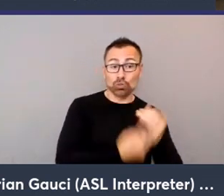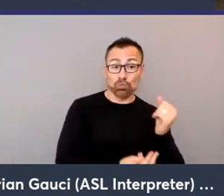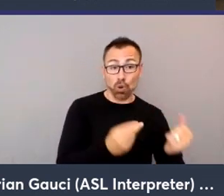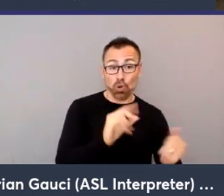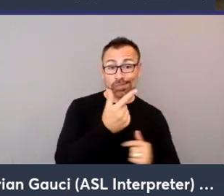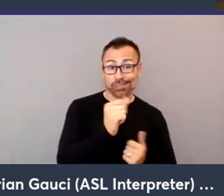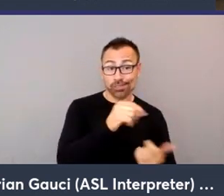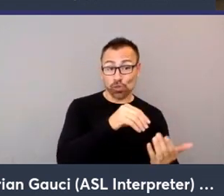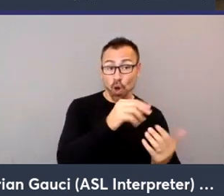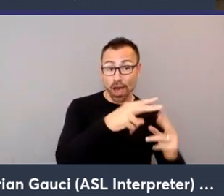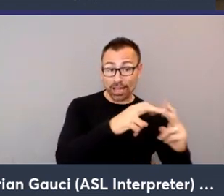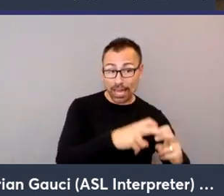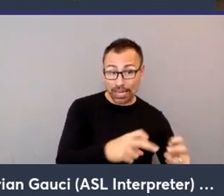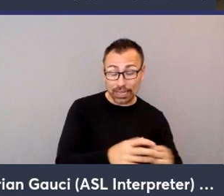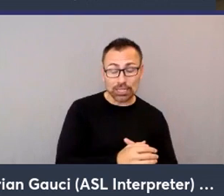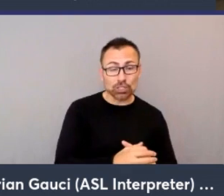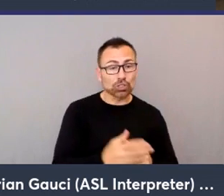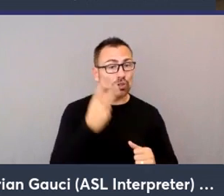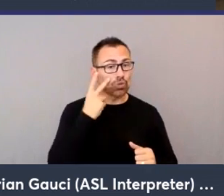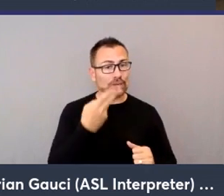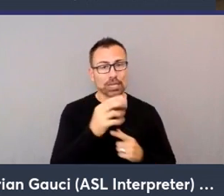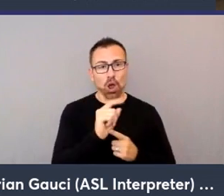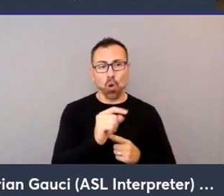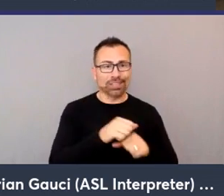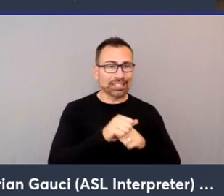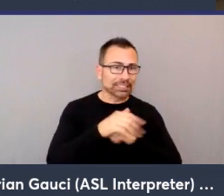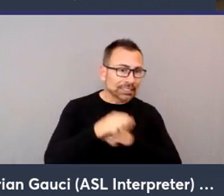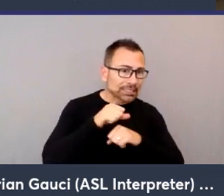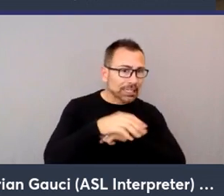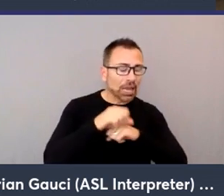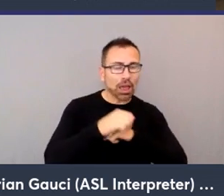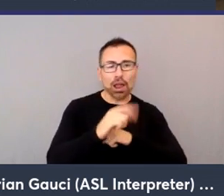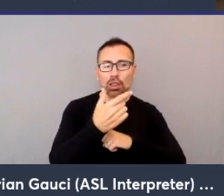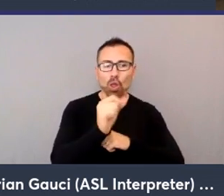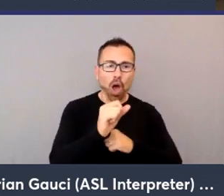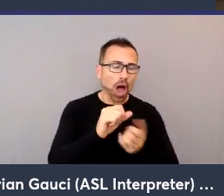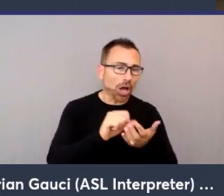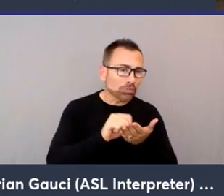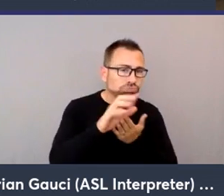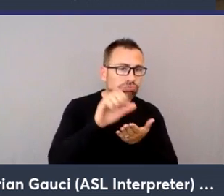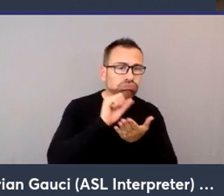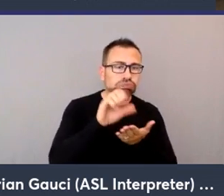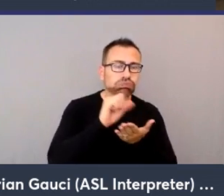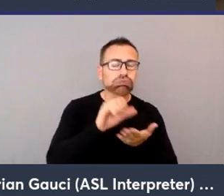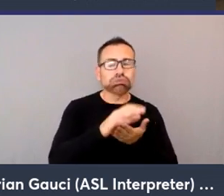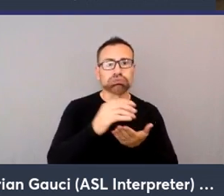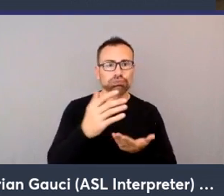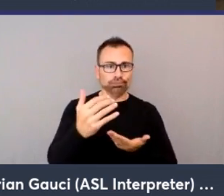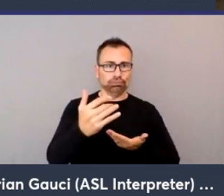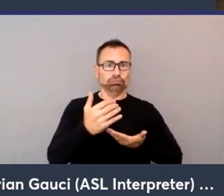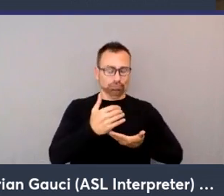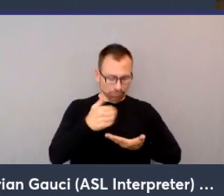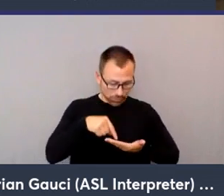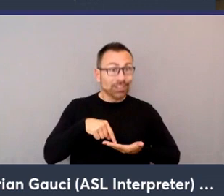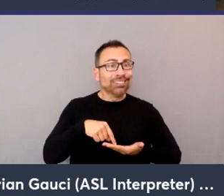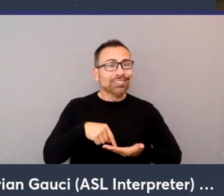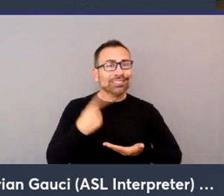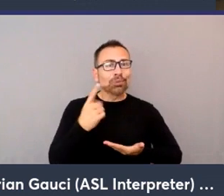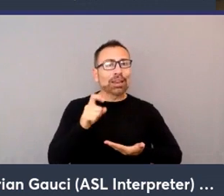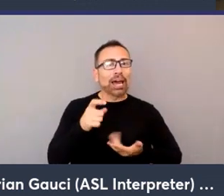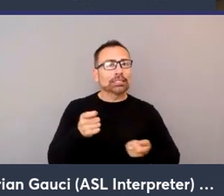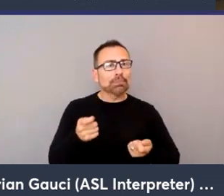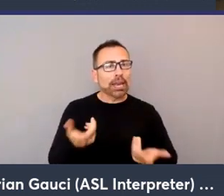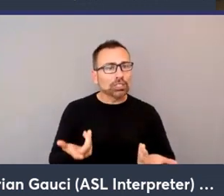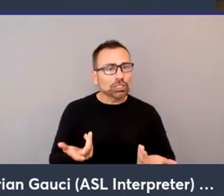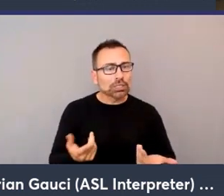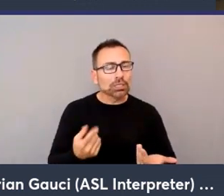there's a rogue host and that's sending tons of logs to your endpoint, someone has to manage it, right? Someone has to